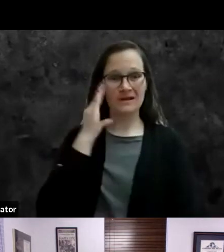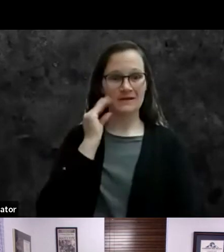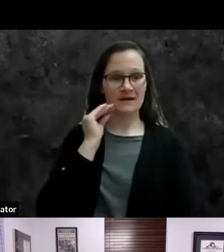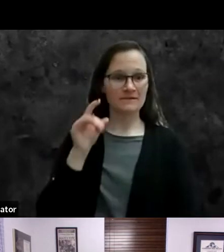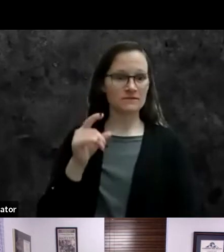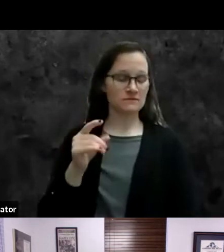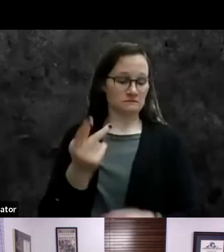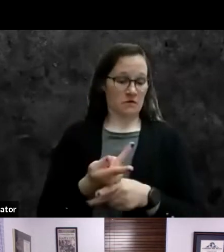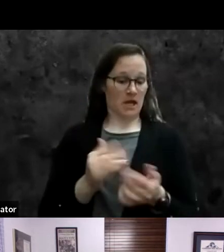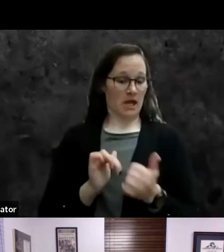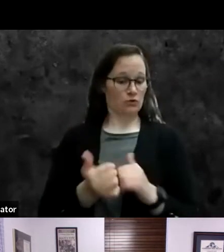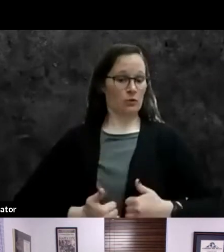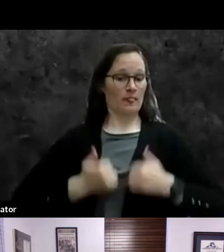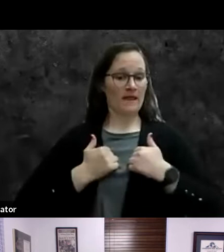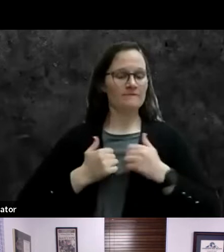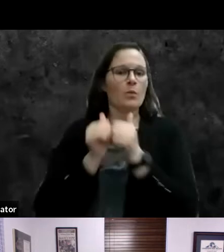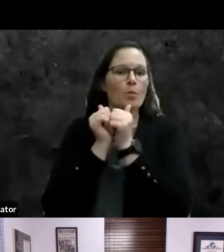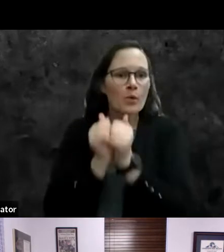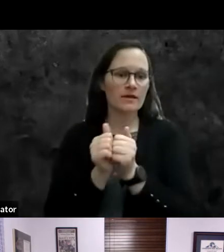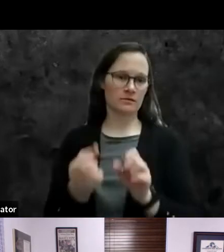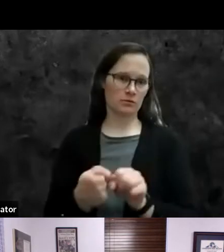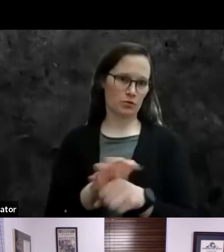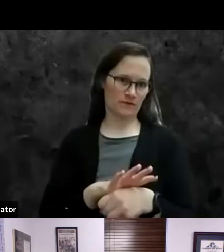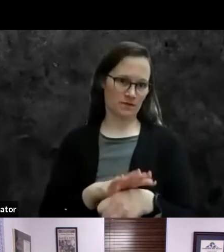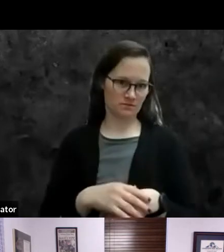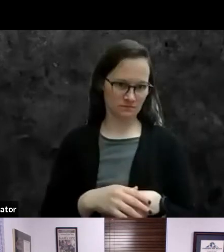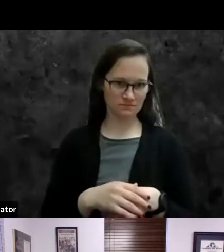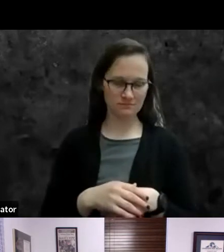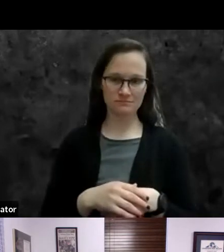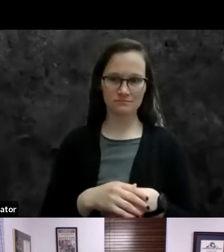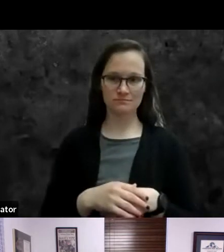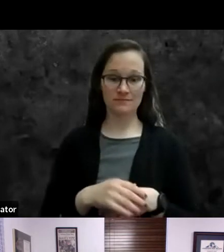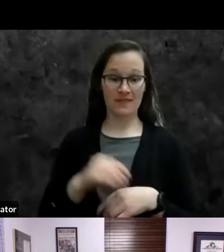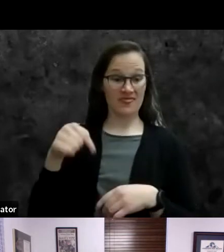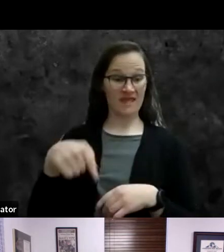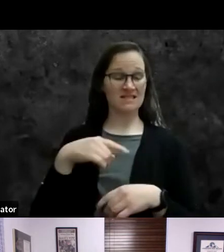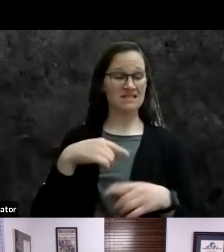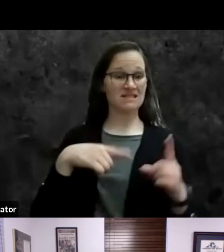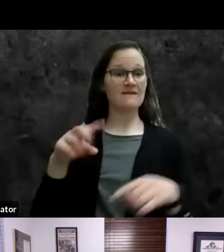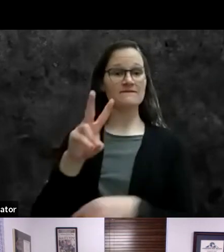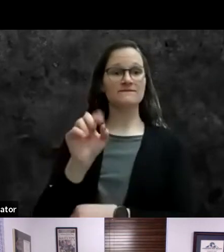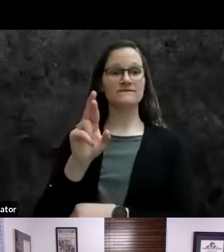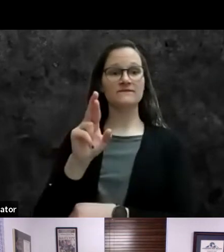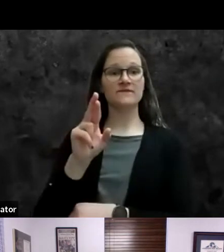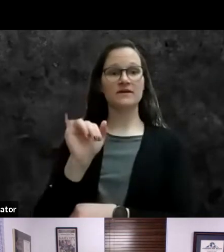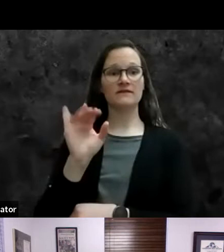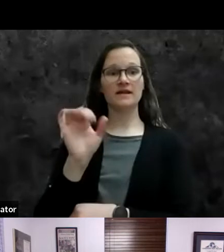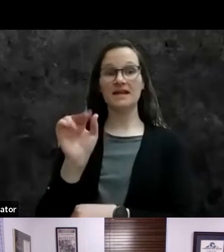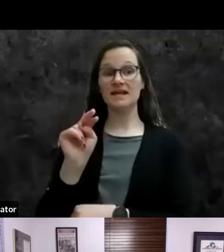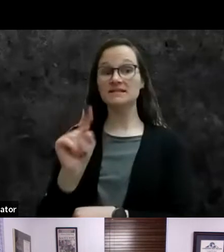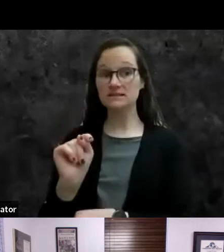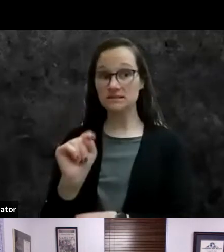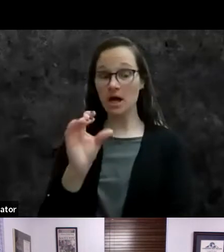COVID. And we know that with this variant, that Omicron is certainly